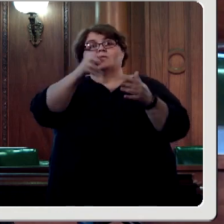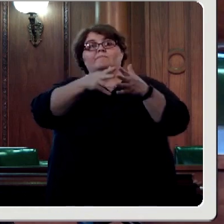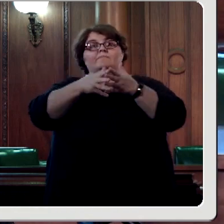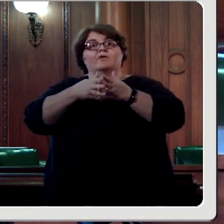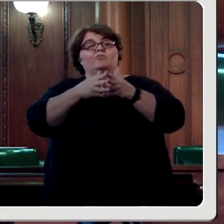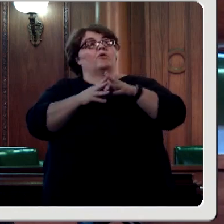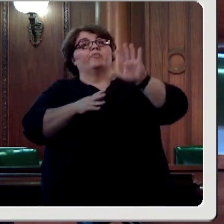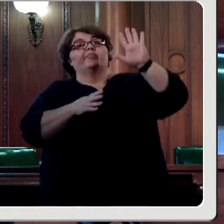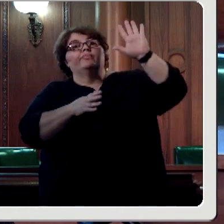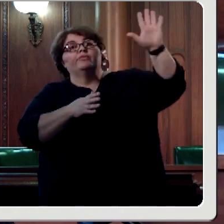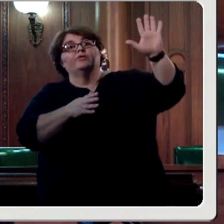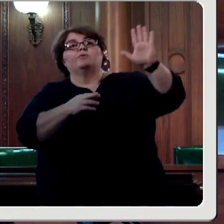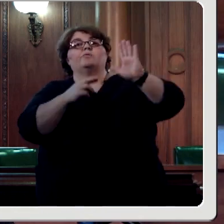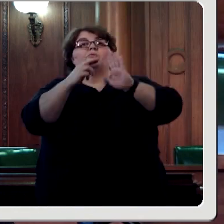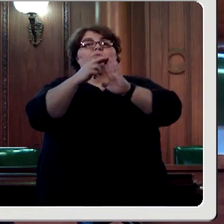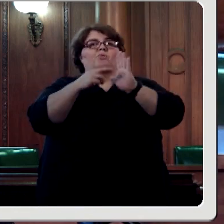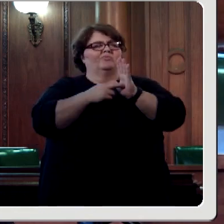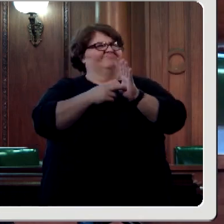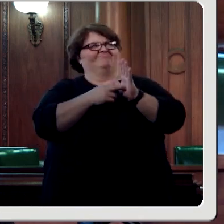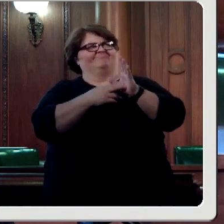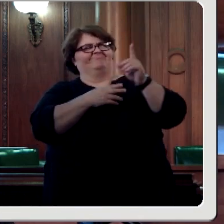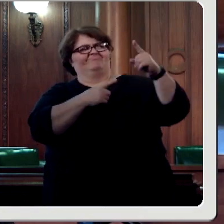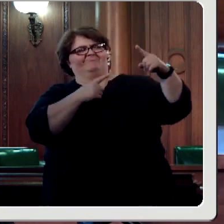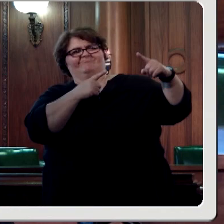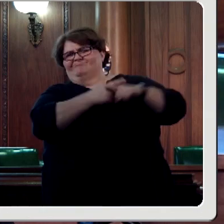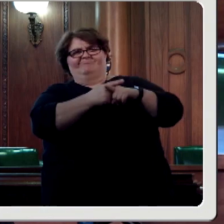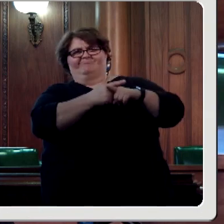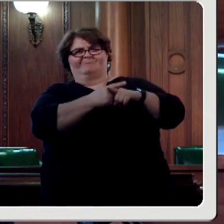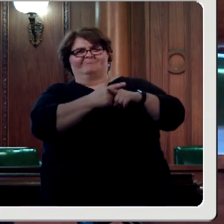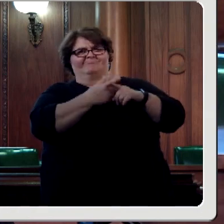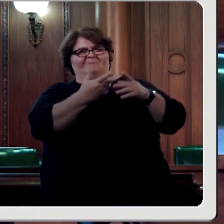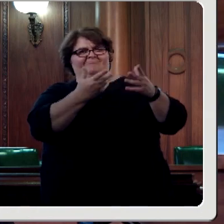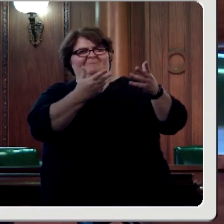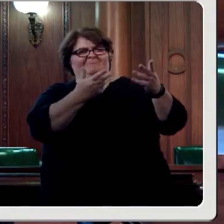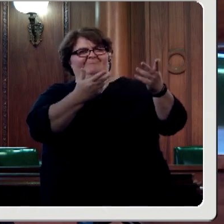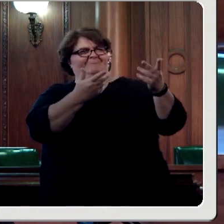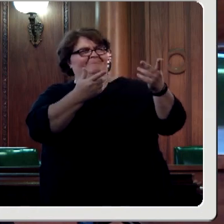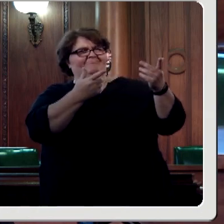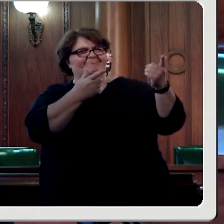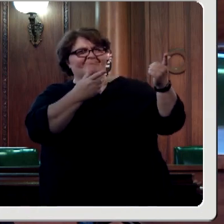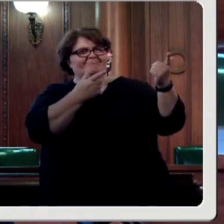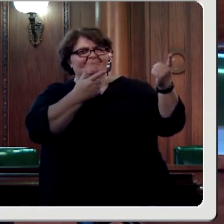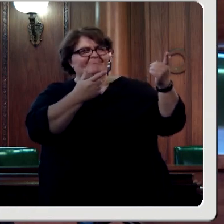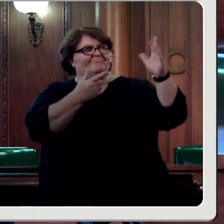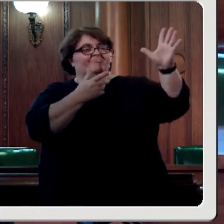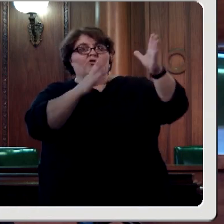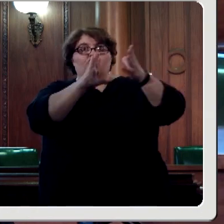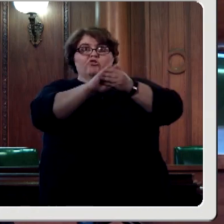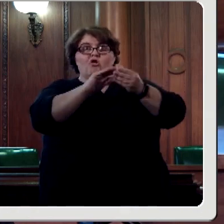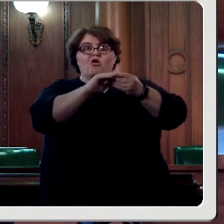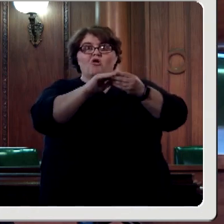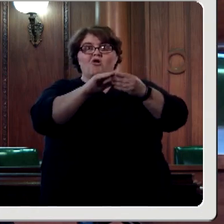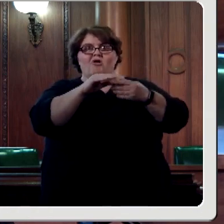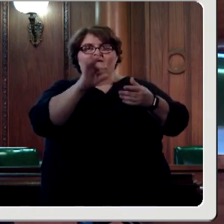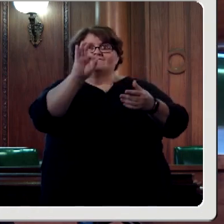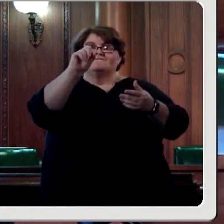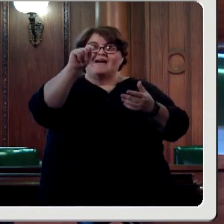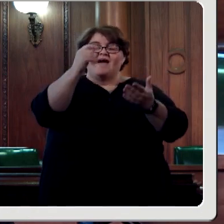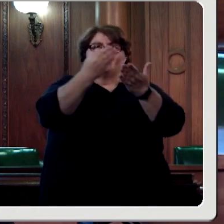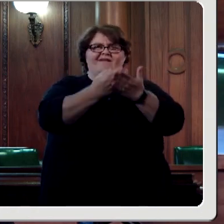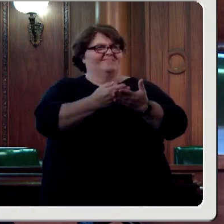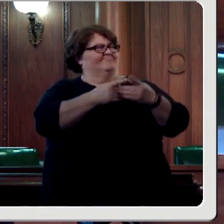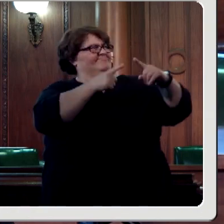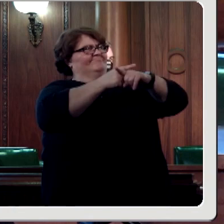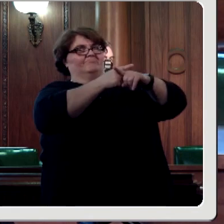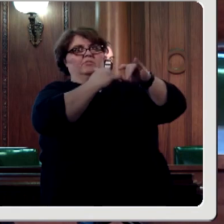and a disconcerting approach, one where facts have regularly been disregarded. At Mercy Medical Center and throughout